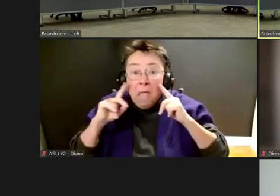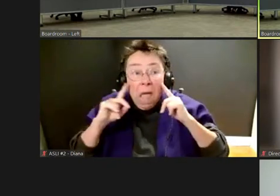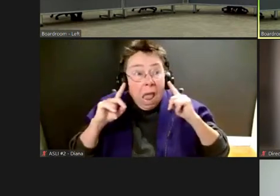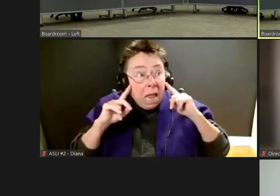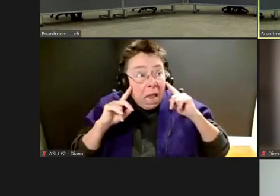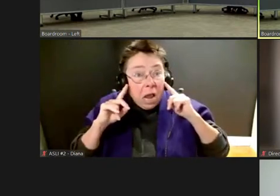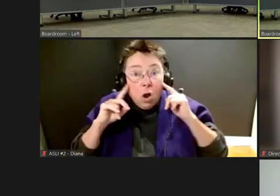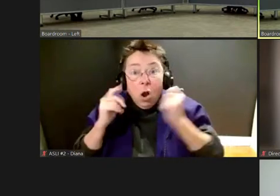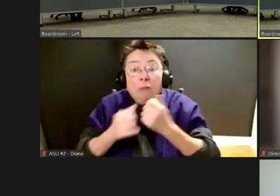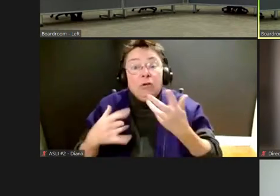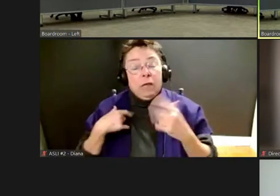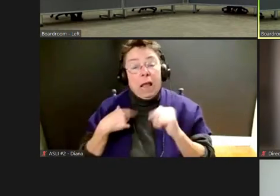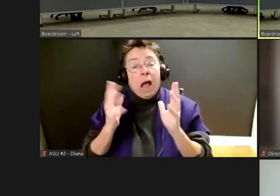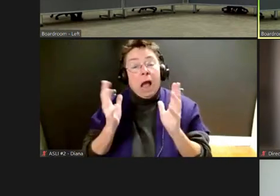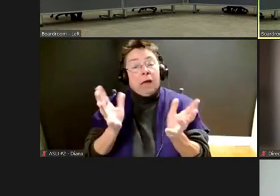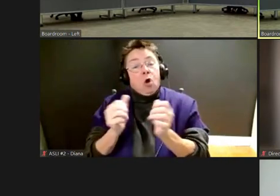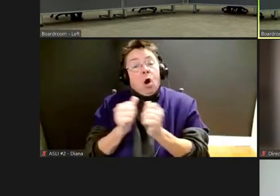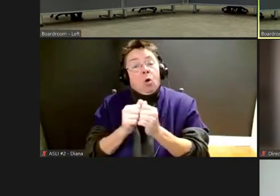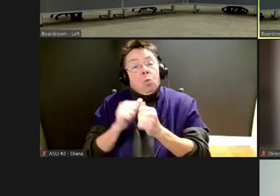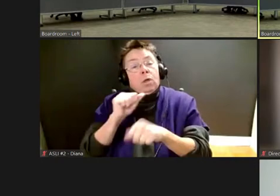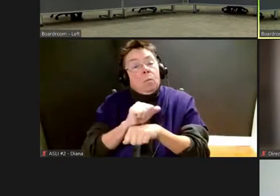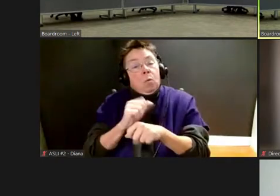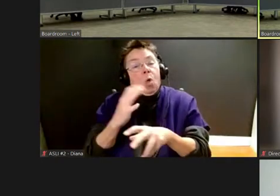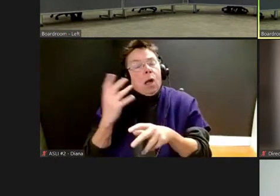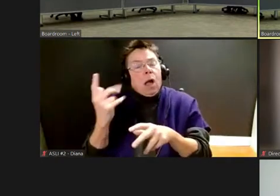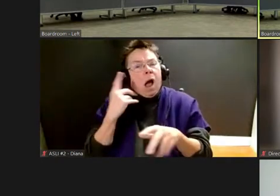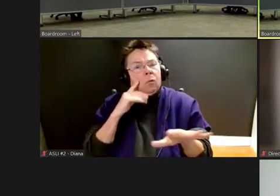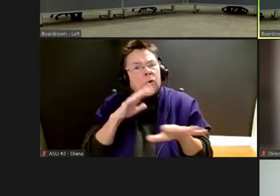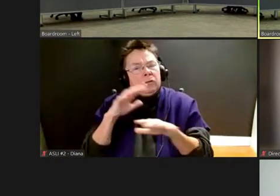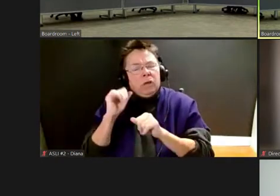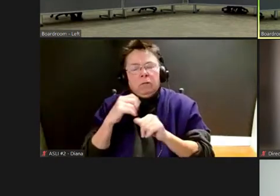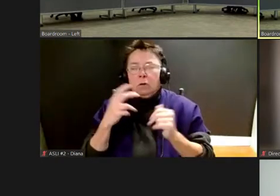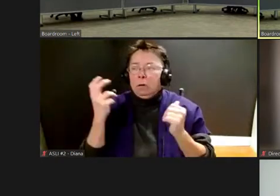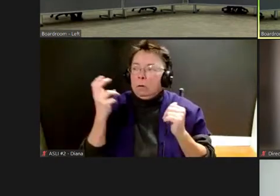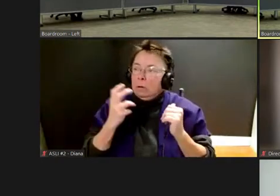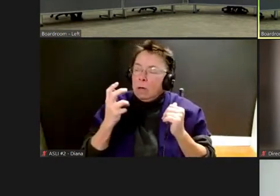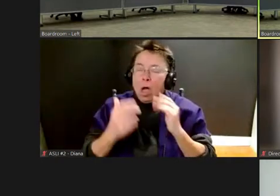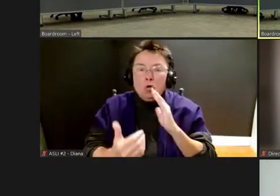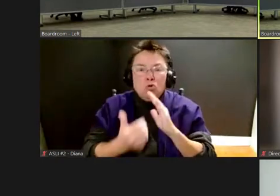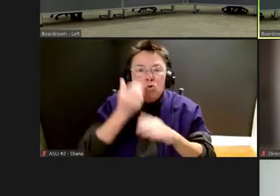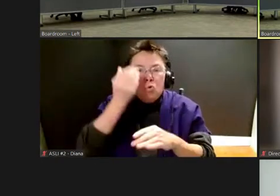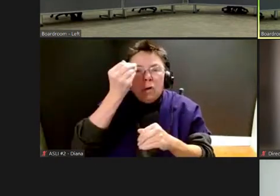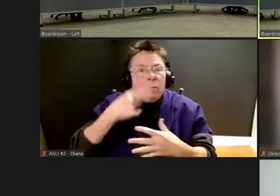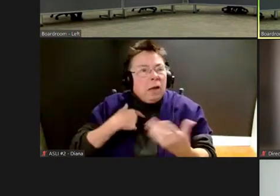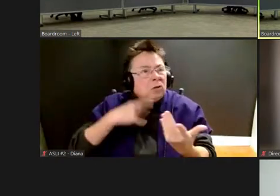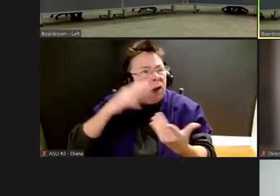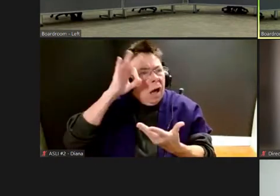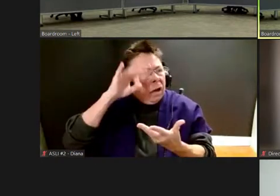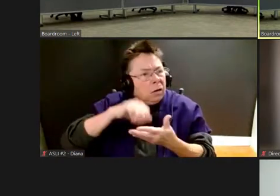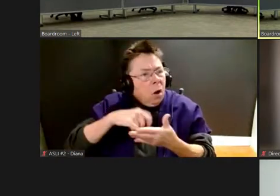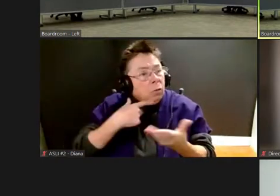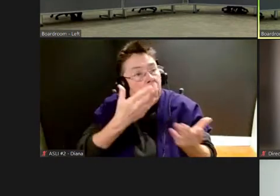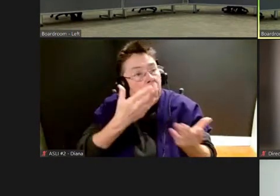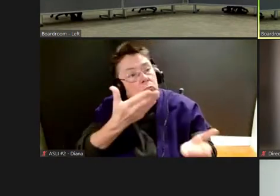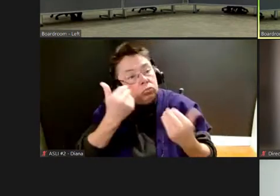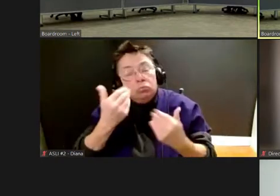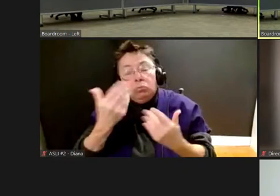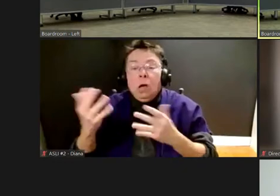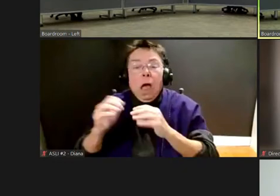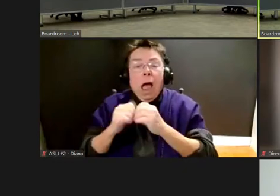I talk to them, I always walk away with new information that I didn't know beforehand, of things that we can do to